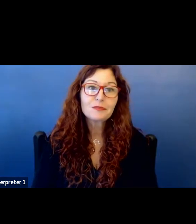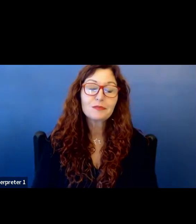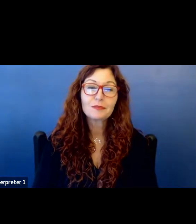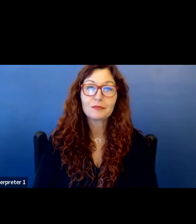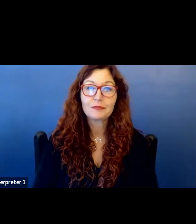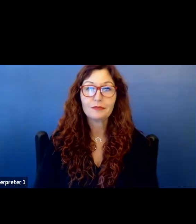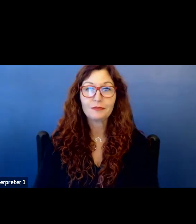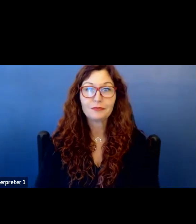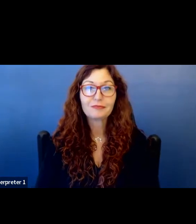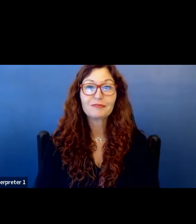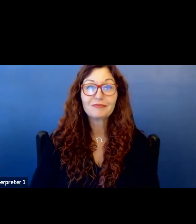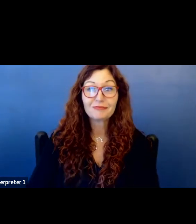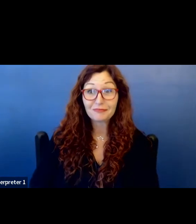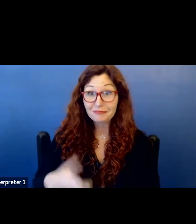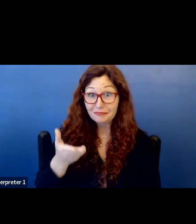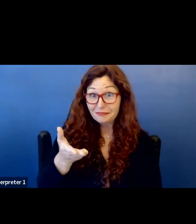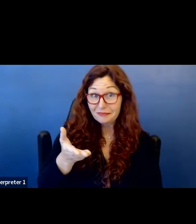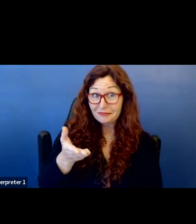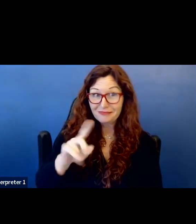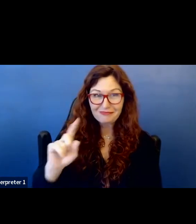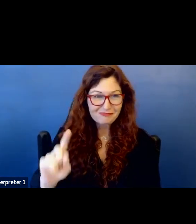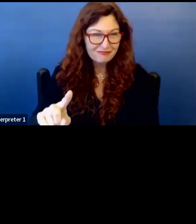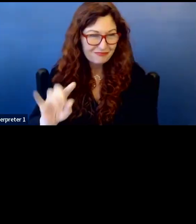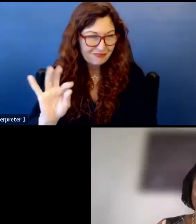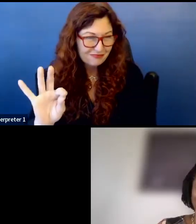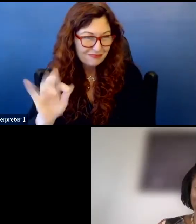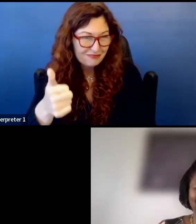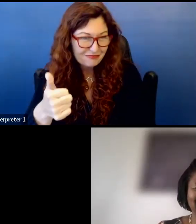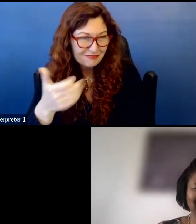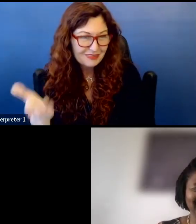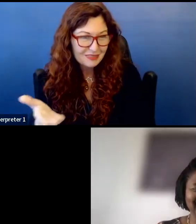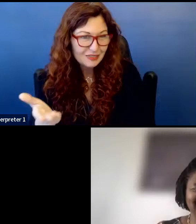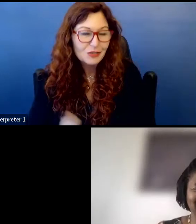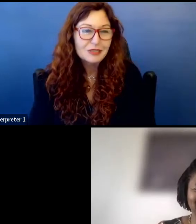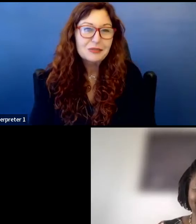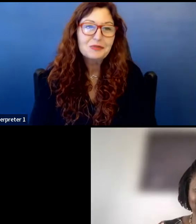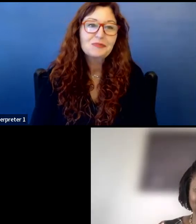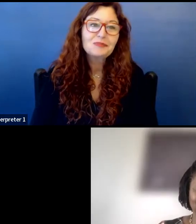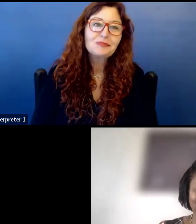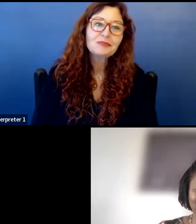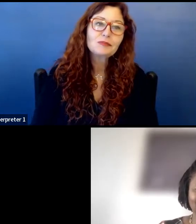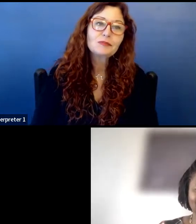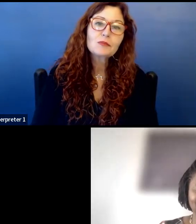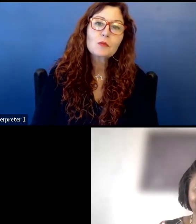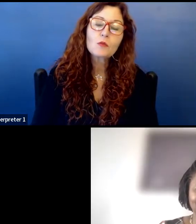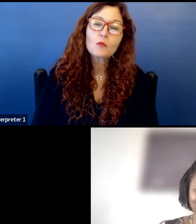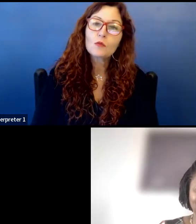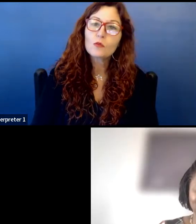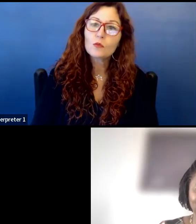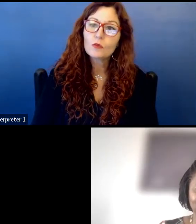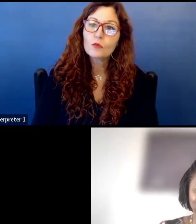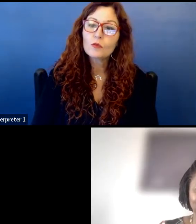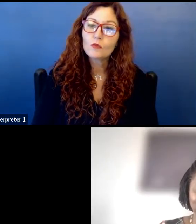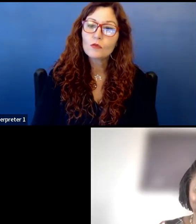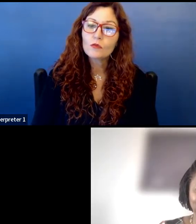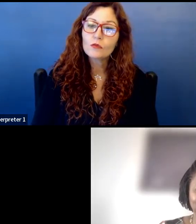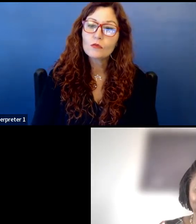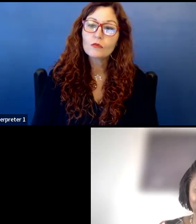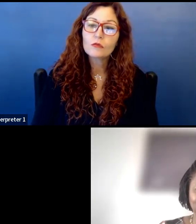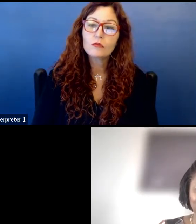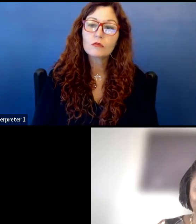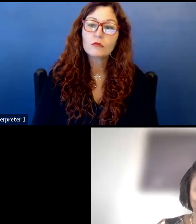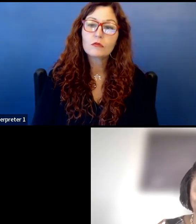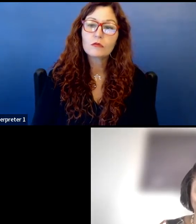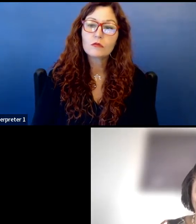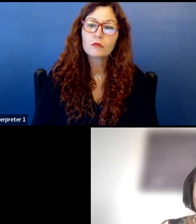you're still there ah thank you um so as i was preparing for the hearing and